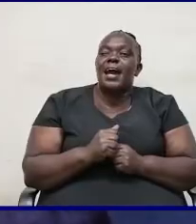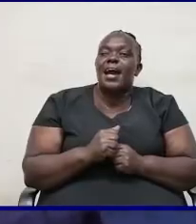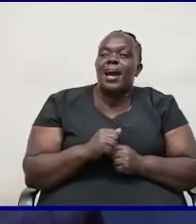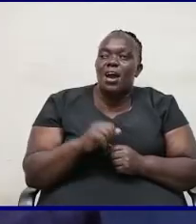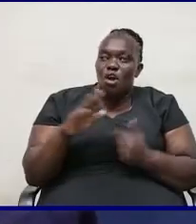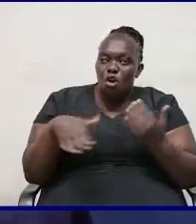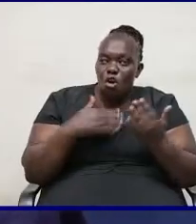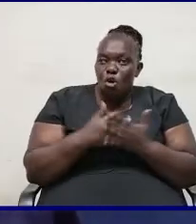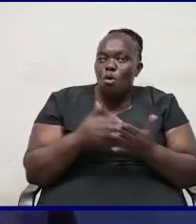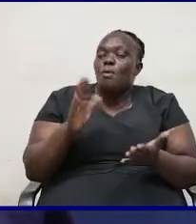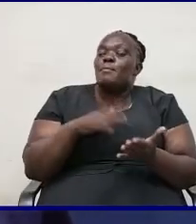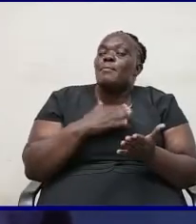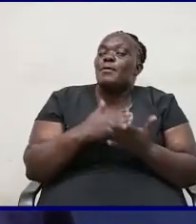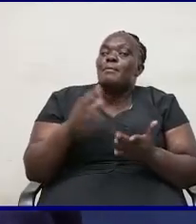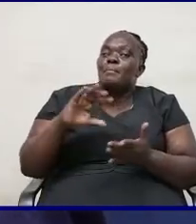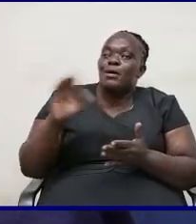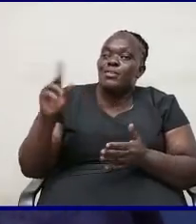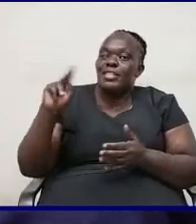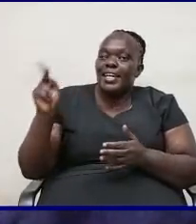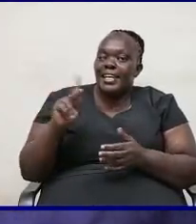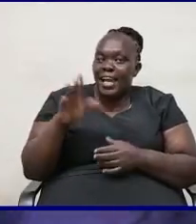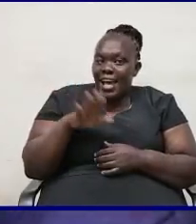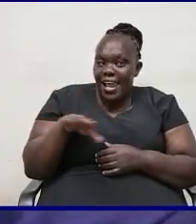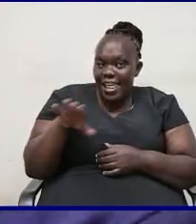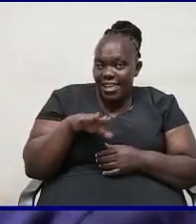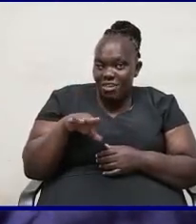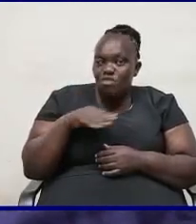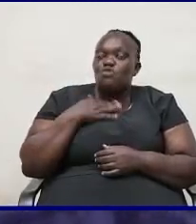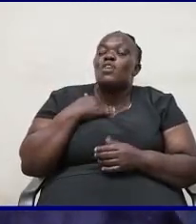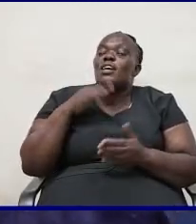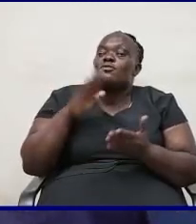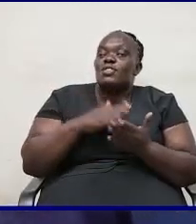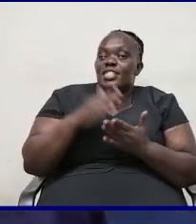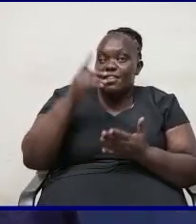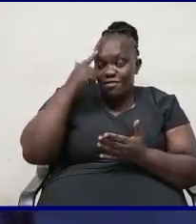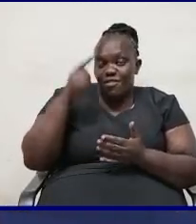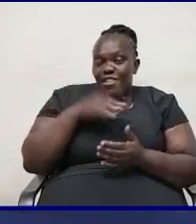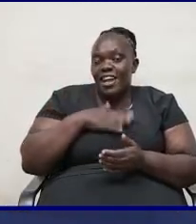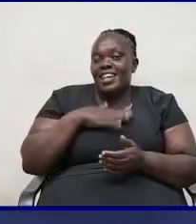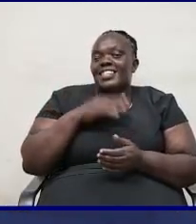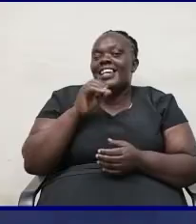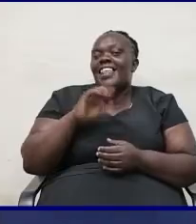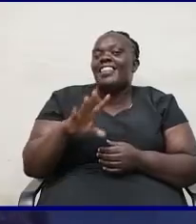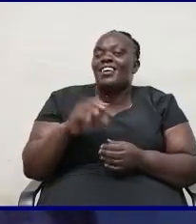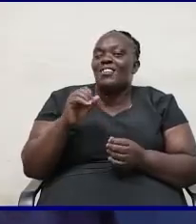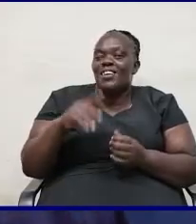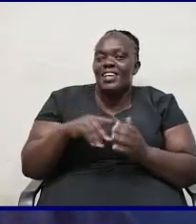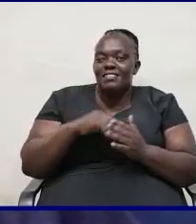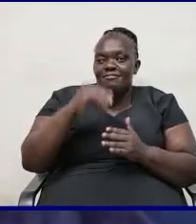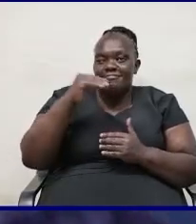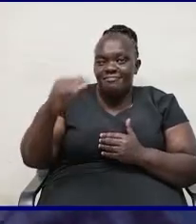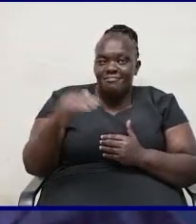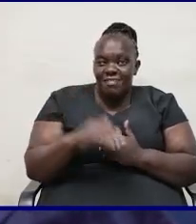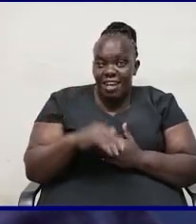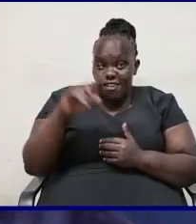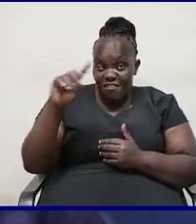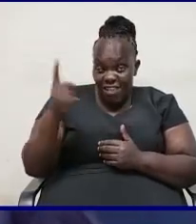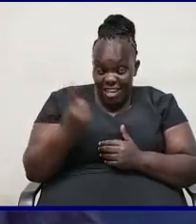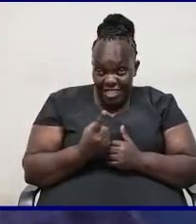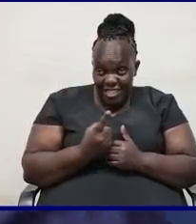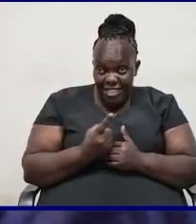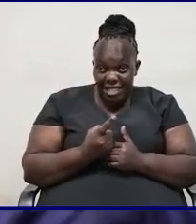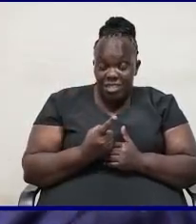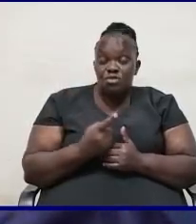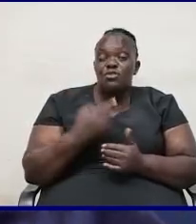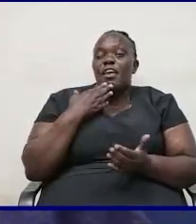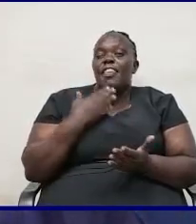all musicians in North Kenya region come from? don't want to say for us. Can trust. Okay, all right. First is